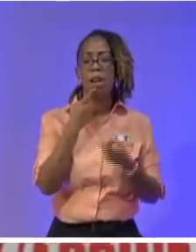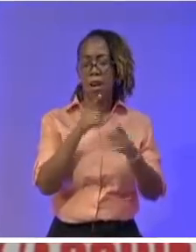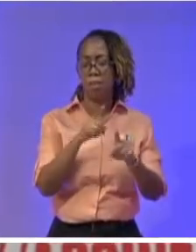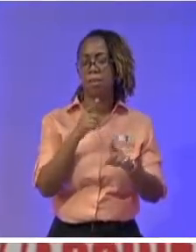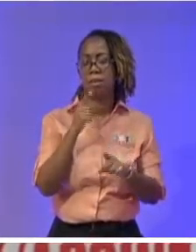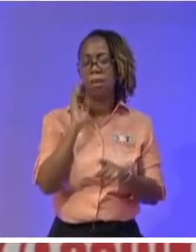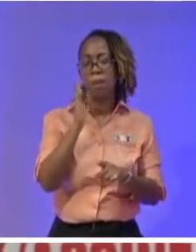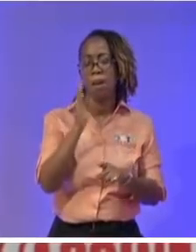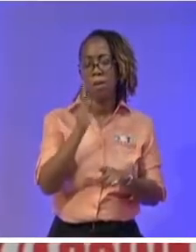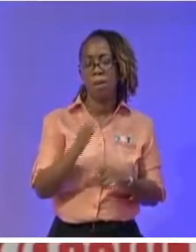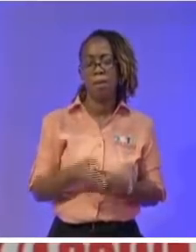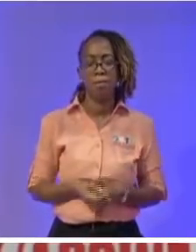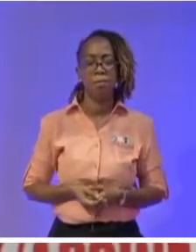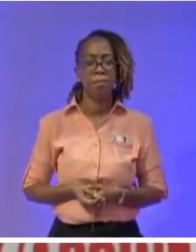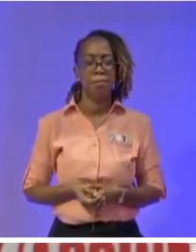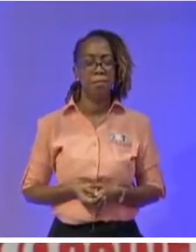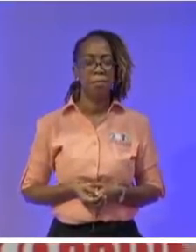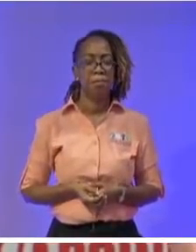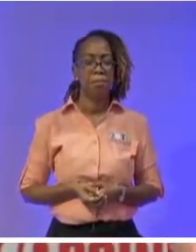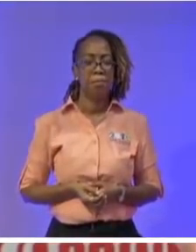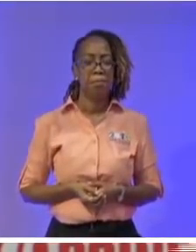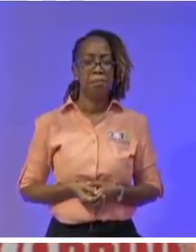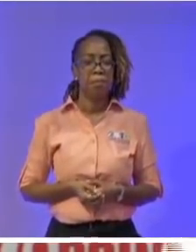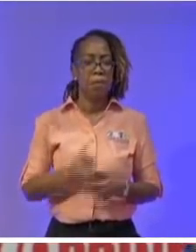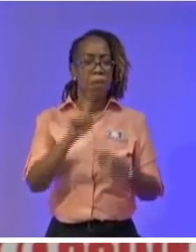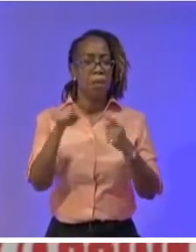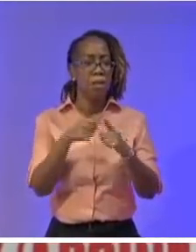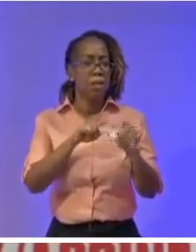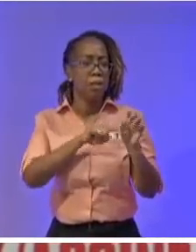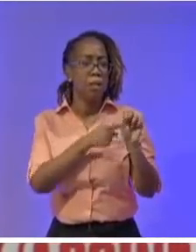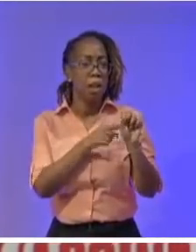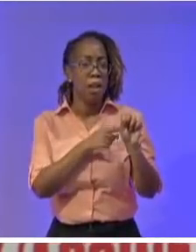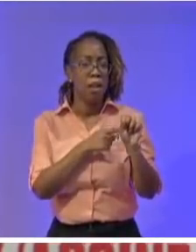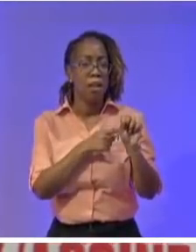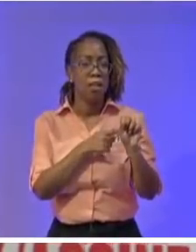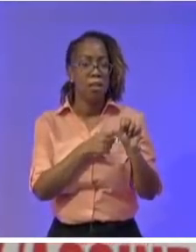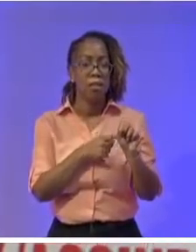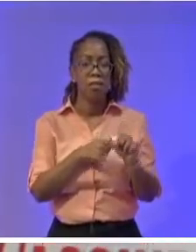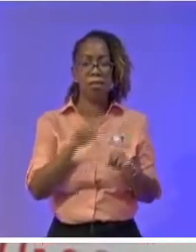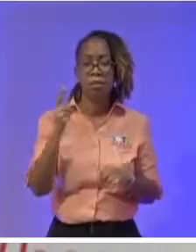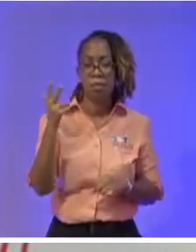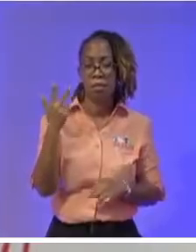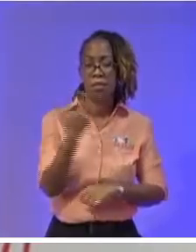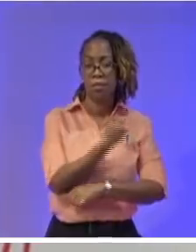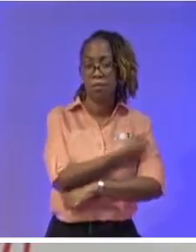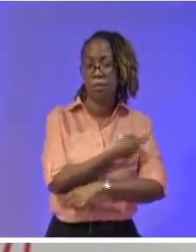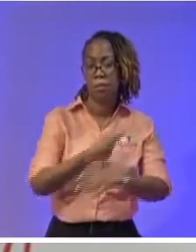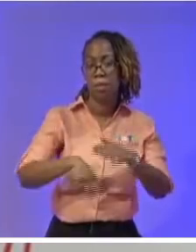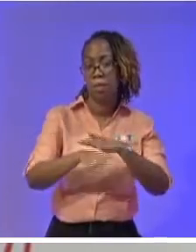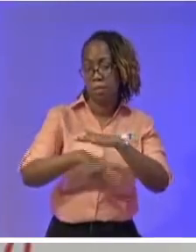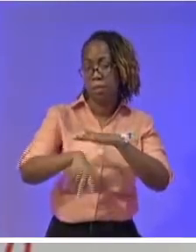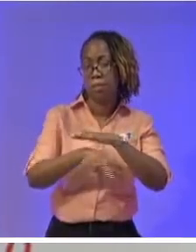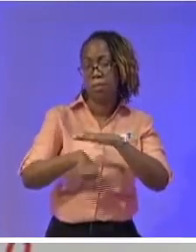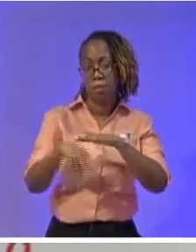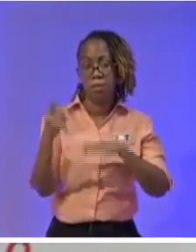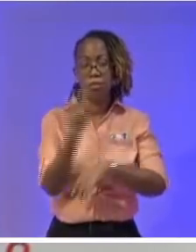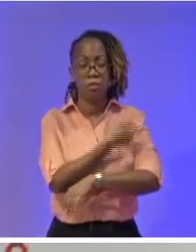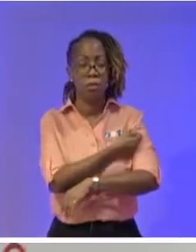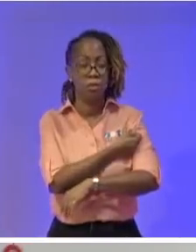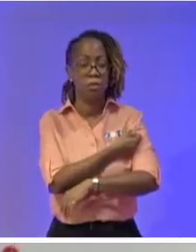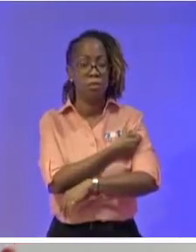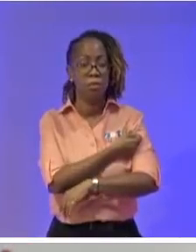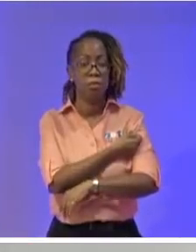dose, we would have done about 20-something thousand. And then when we launched the booster program,